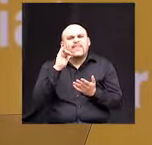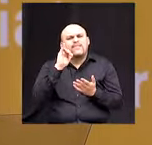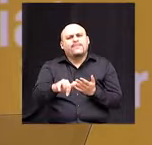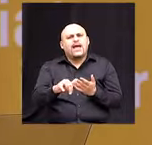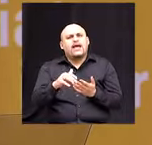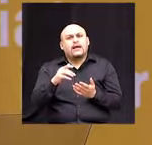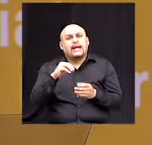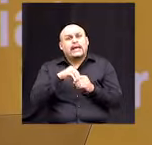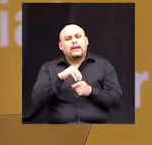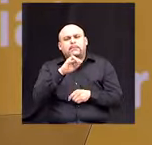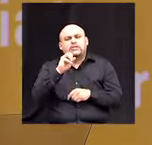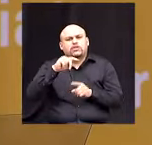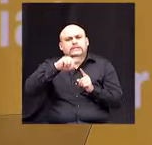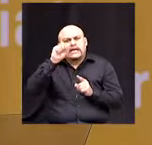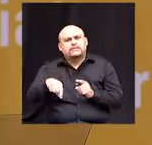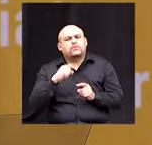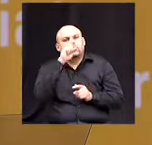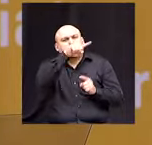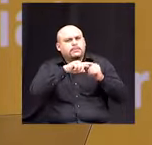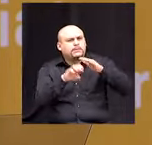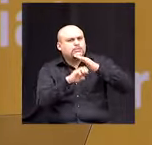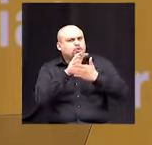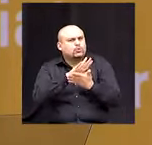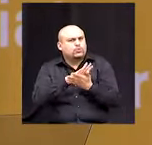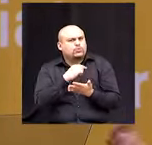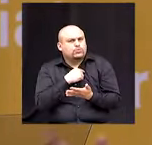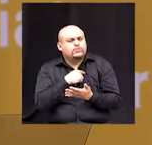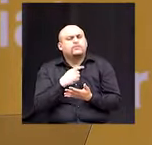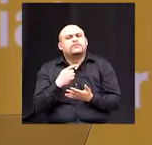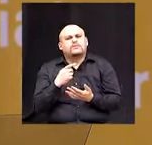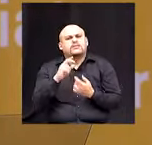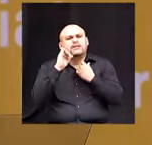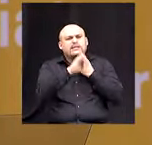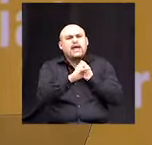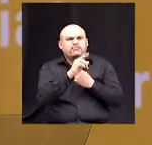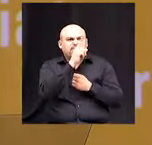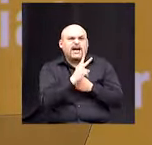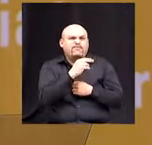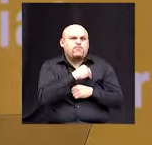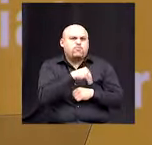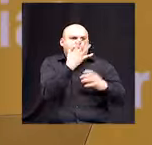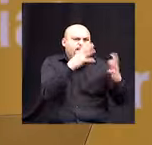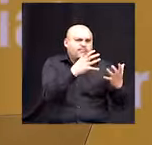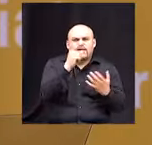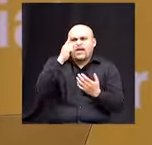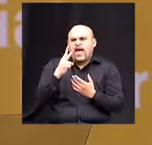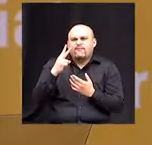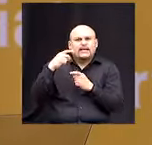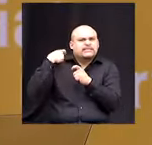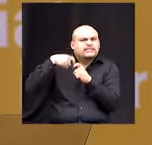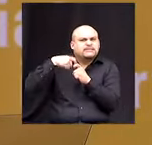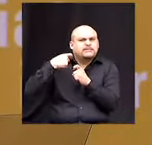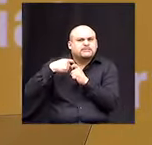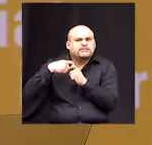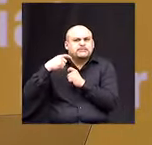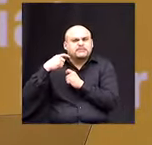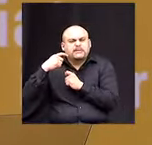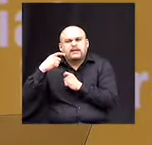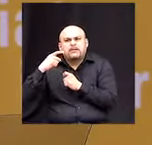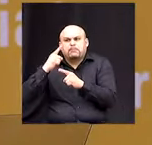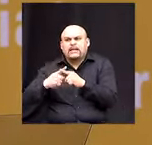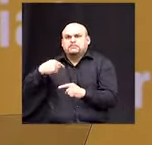Mission, Texas, I went to elementary school. It was half white, half Hispanic, and me.